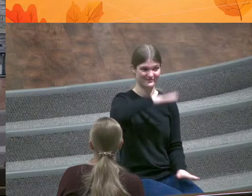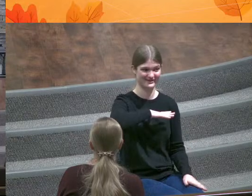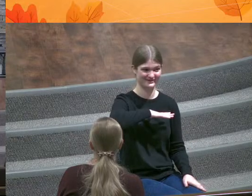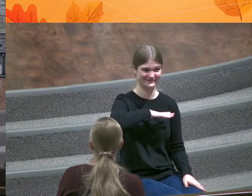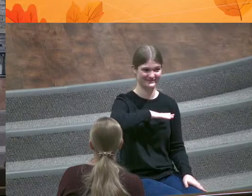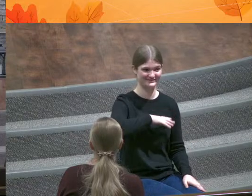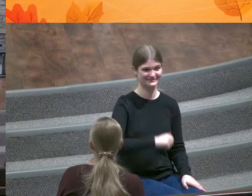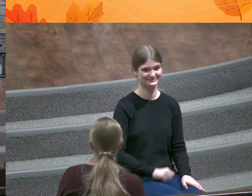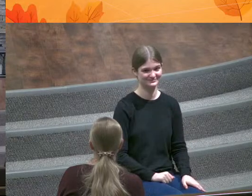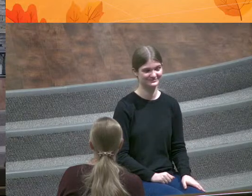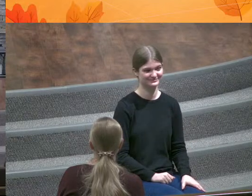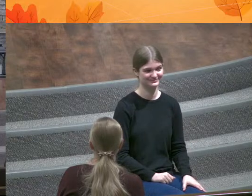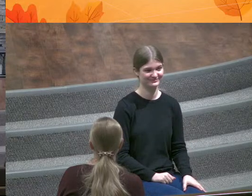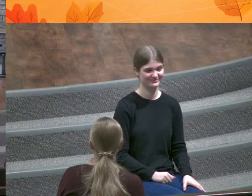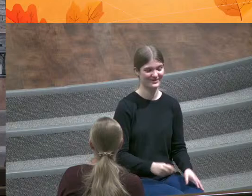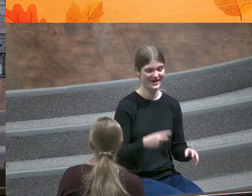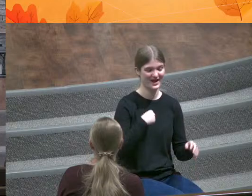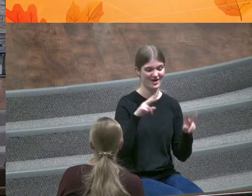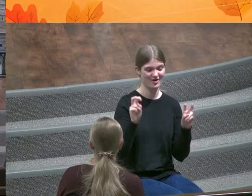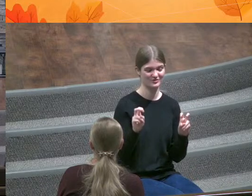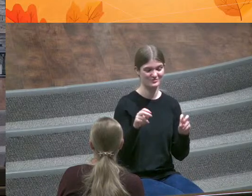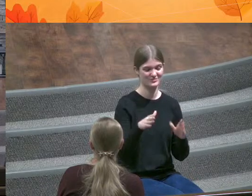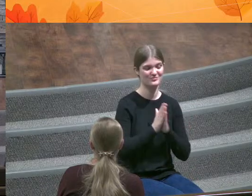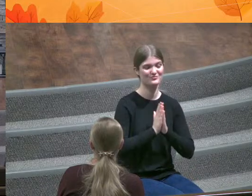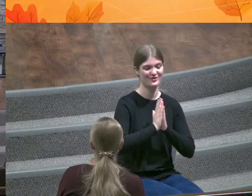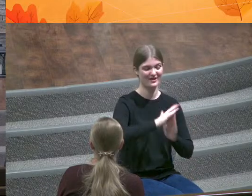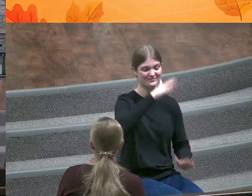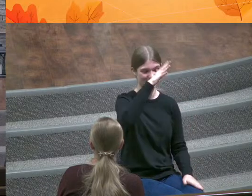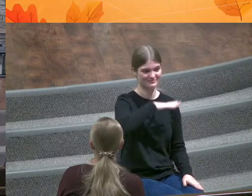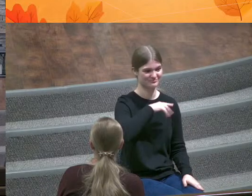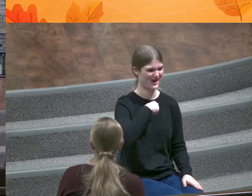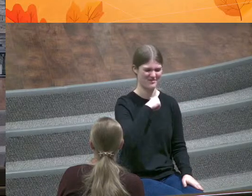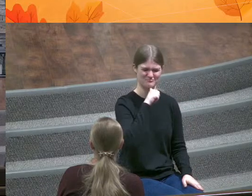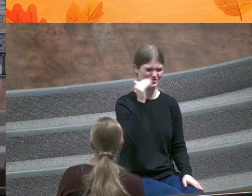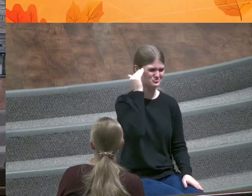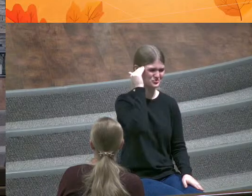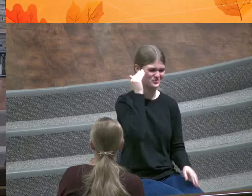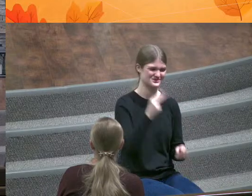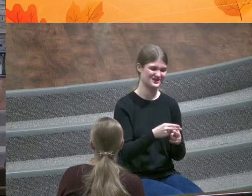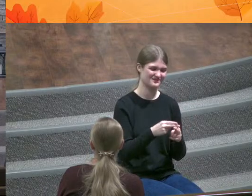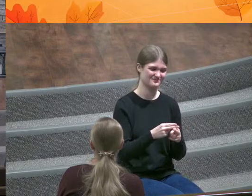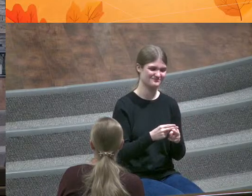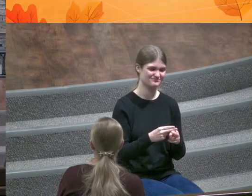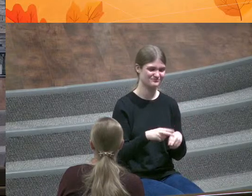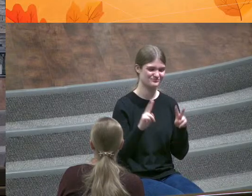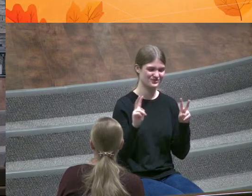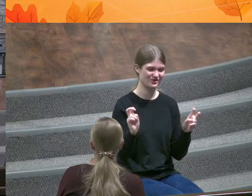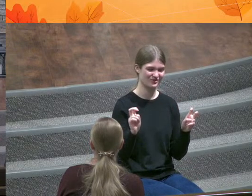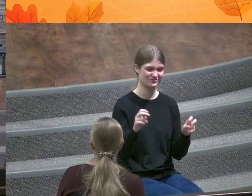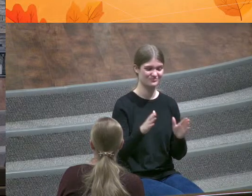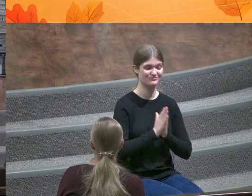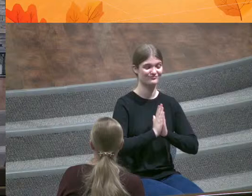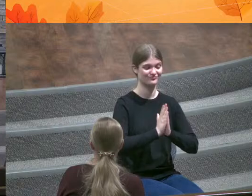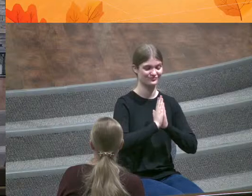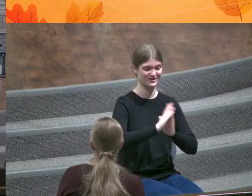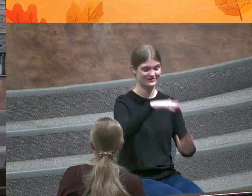man. That's what I called him. I didn't know his name. I just called him the prayer man.